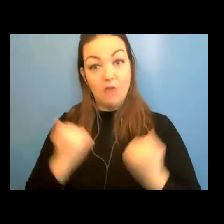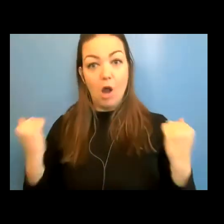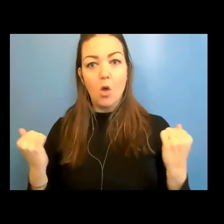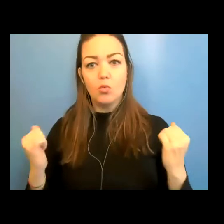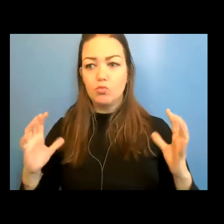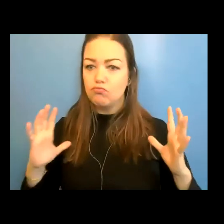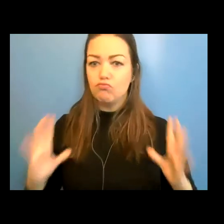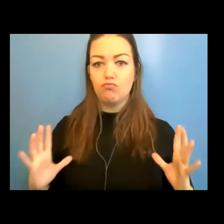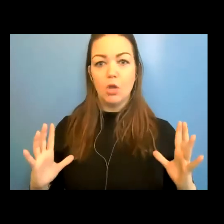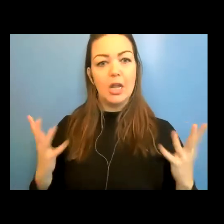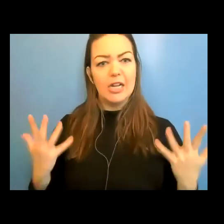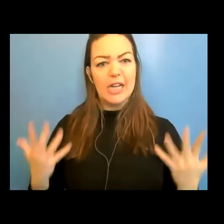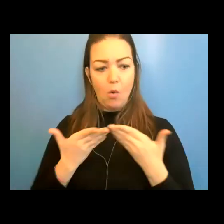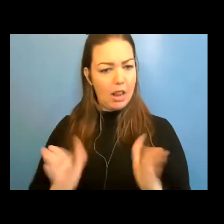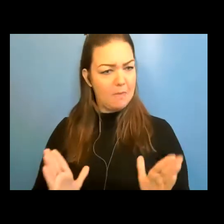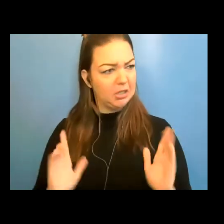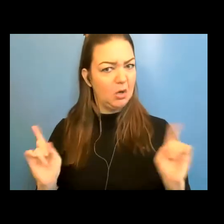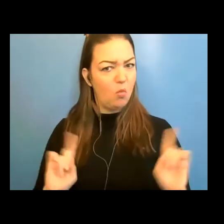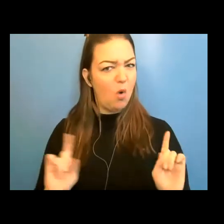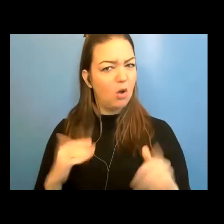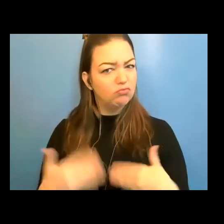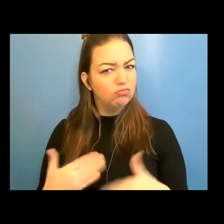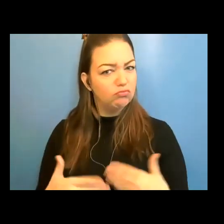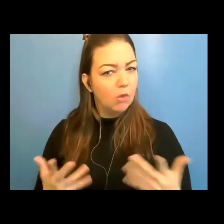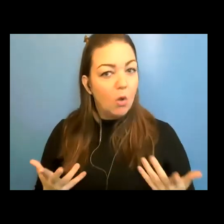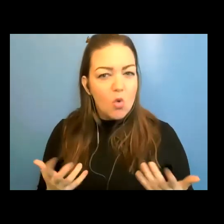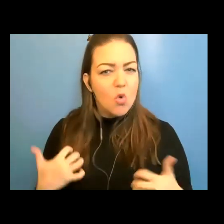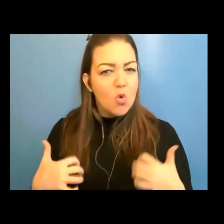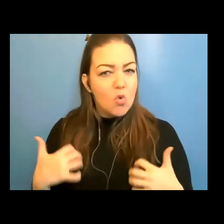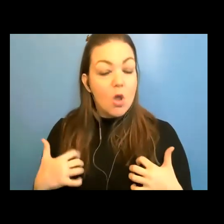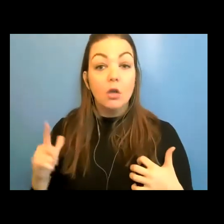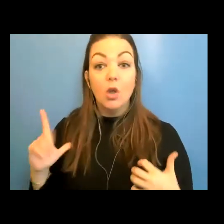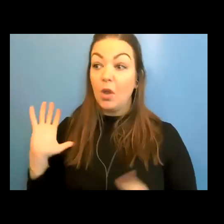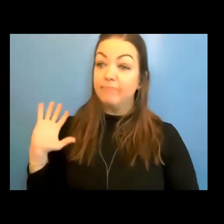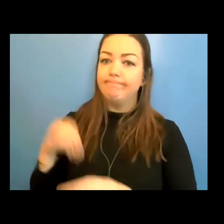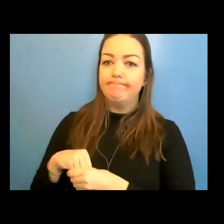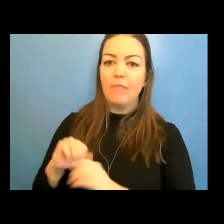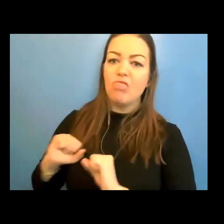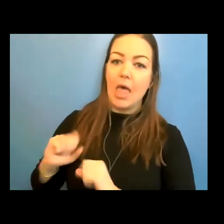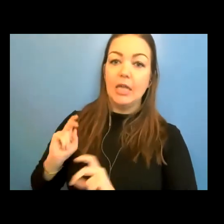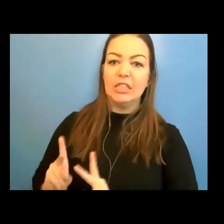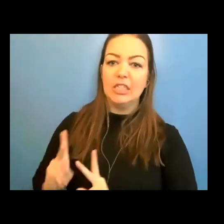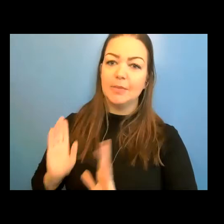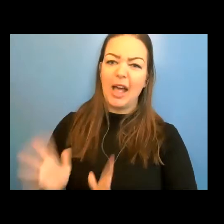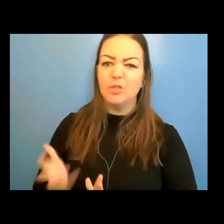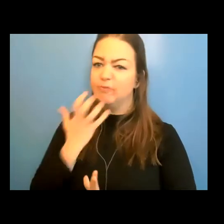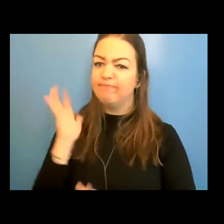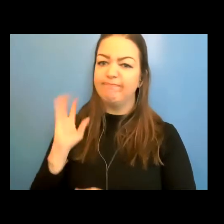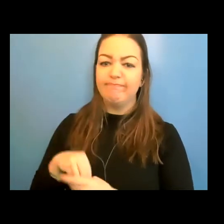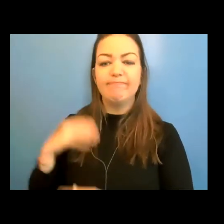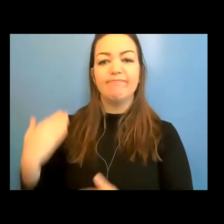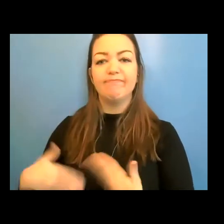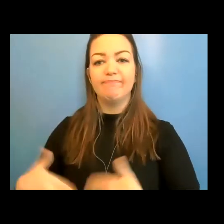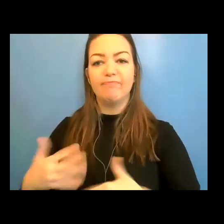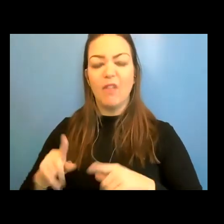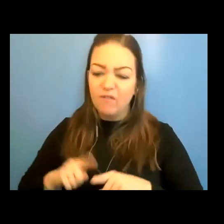flight as an organisation. And so we don't have to inherit systems from an existing board or an existing